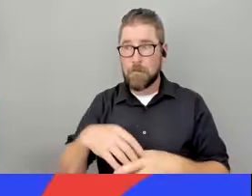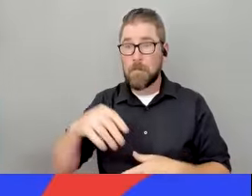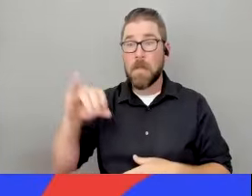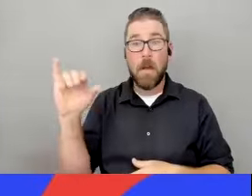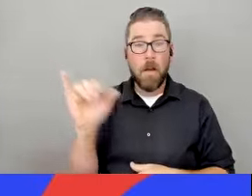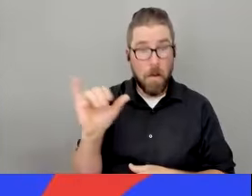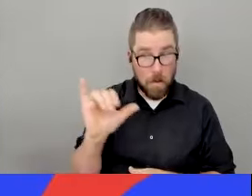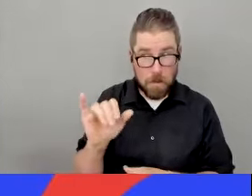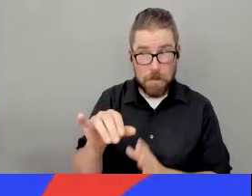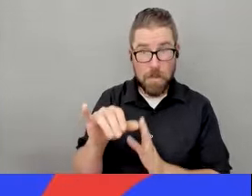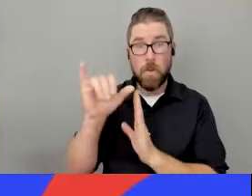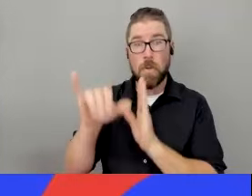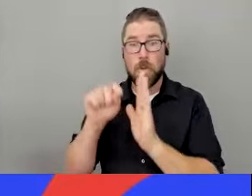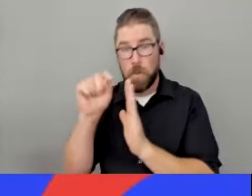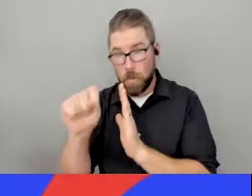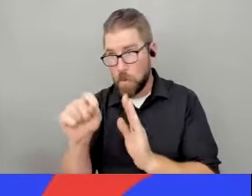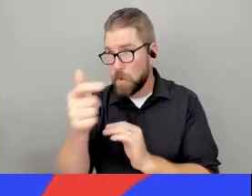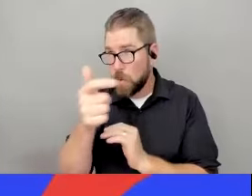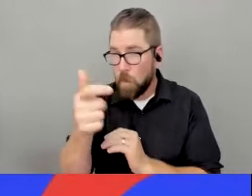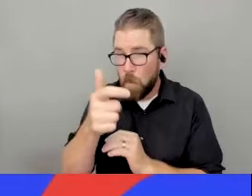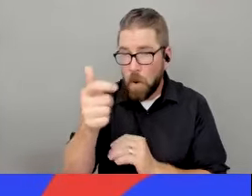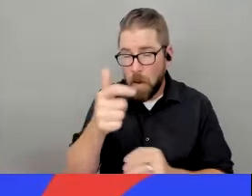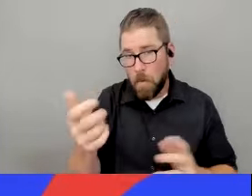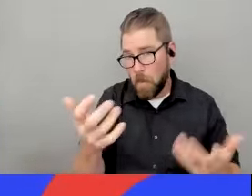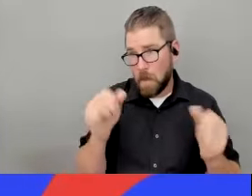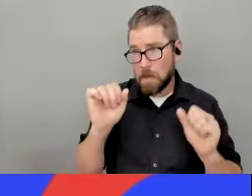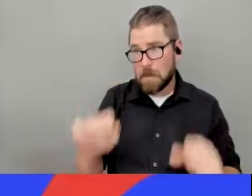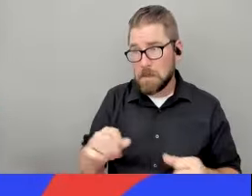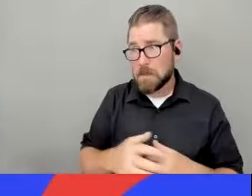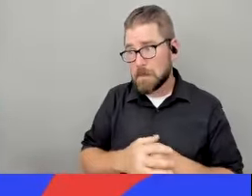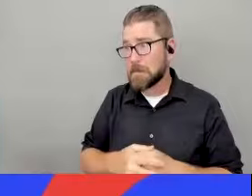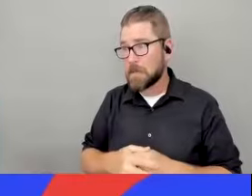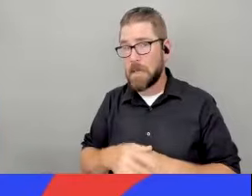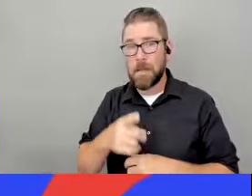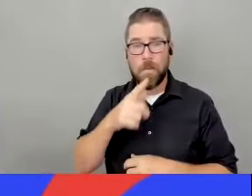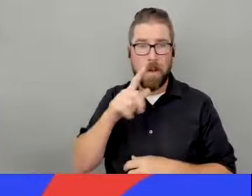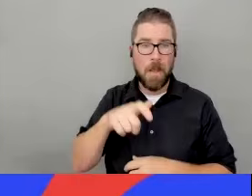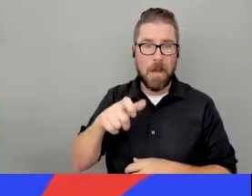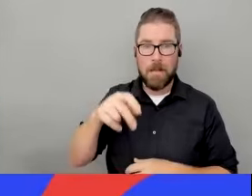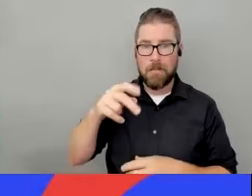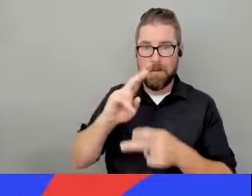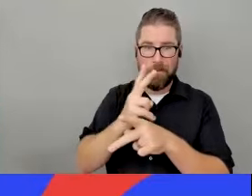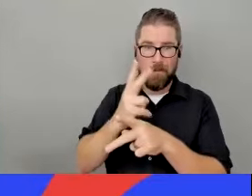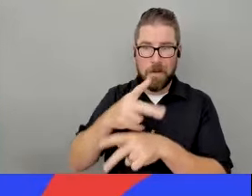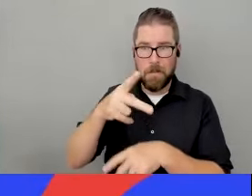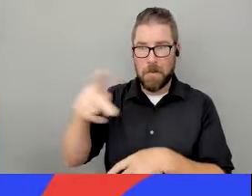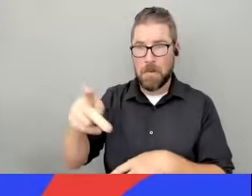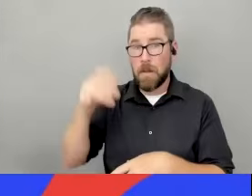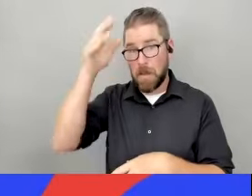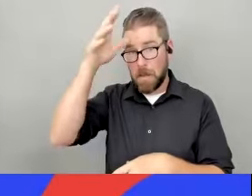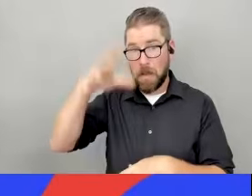but in a YouTube speed, right? So you don't have to go try to figure out a PowerPoint. You can hear this gentleman. He helped me a few times, just